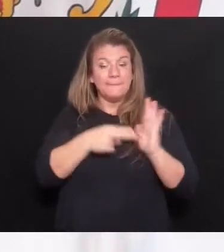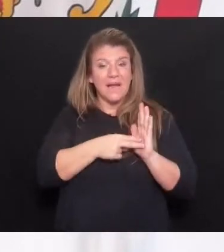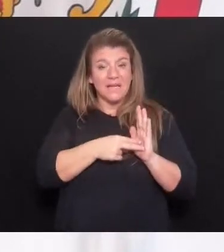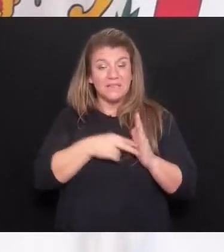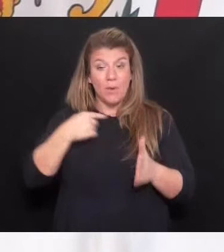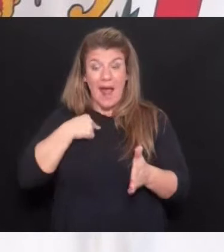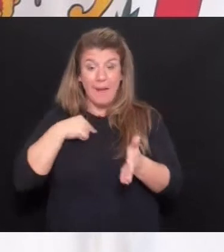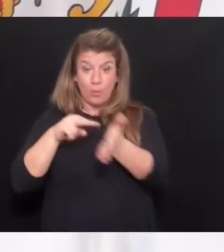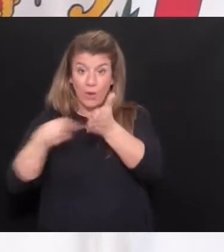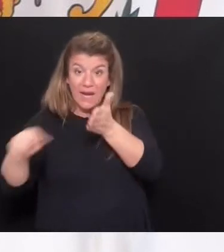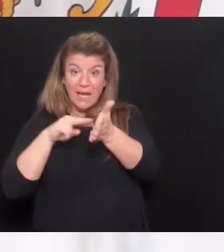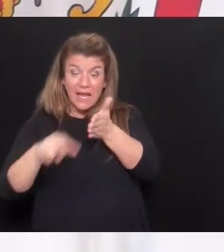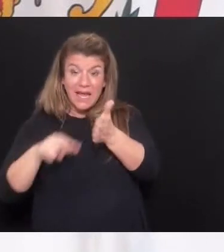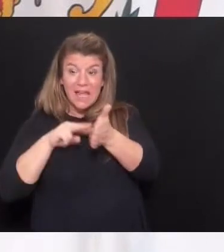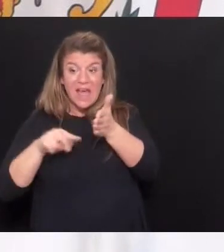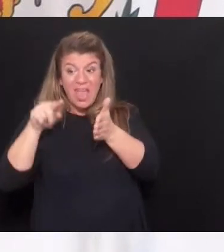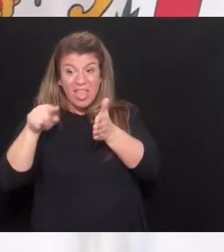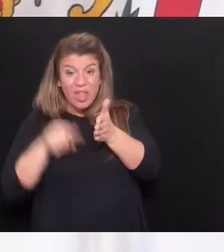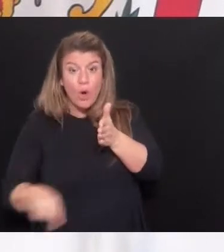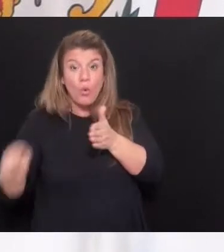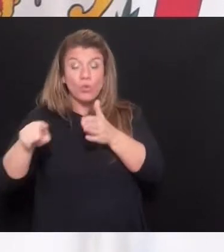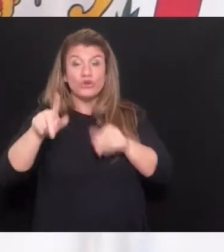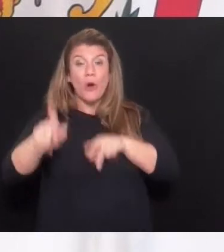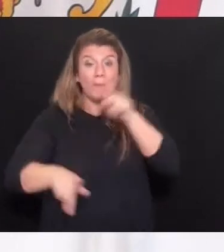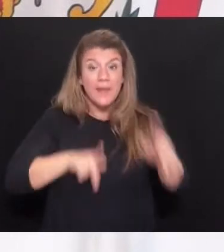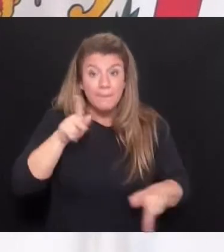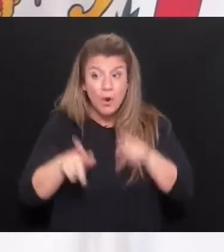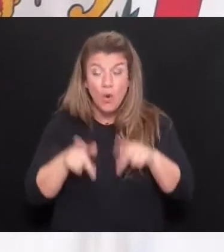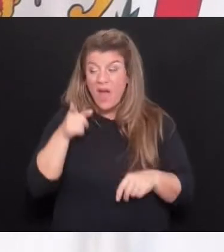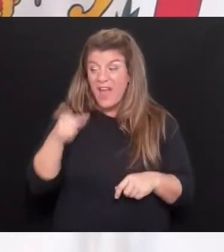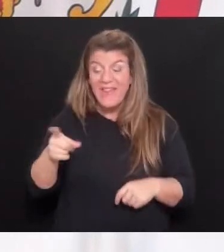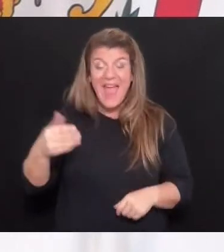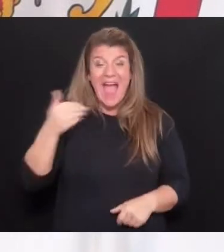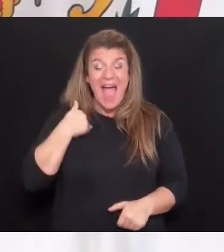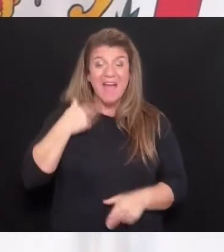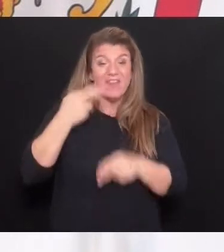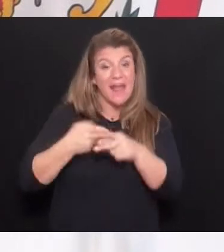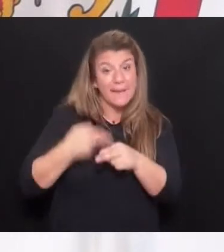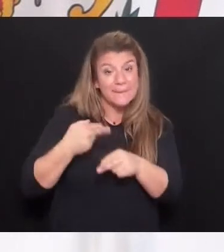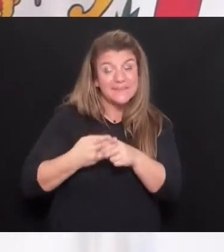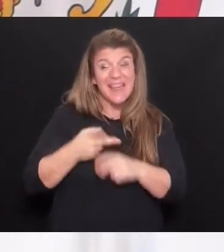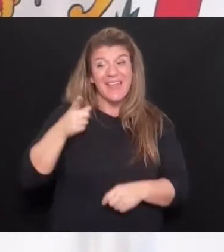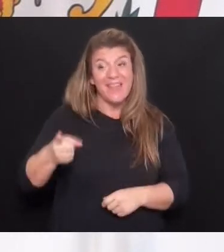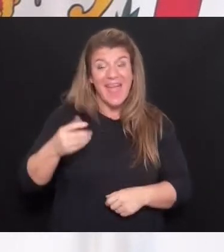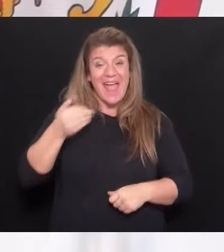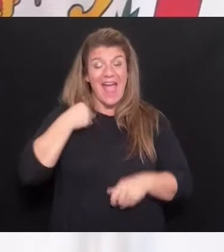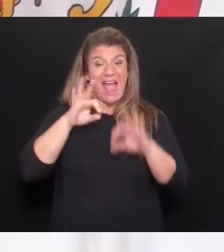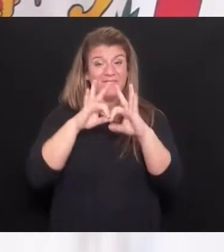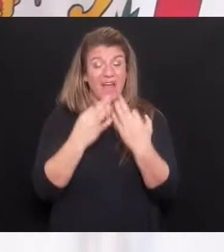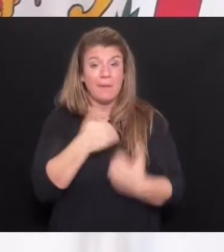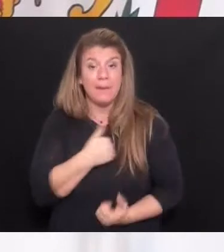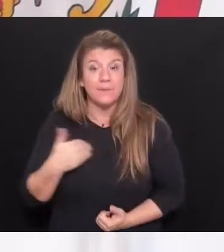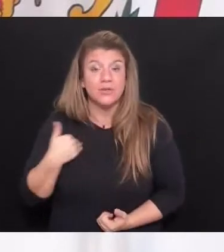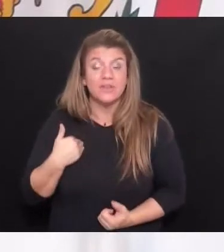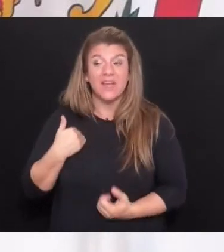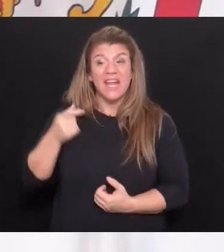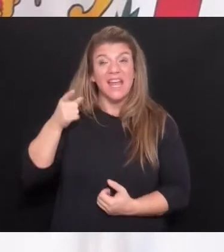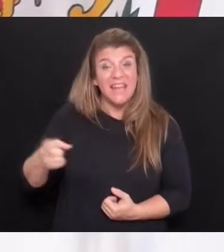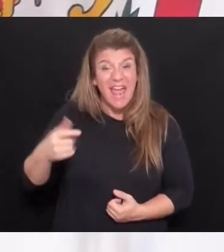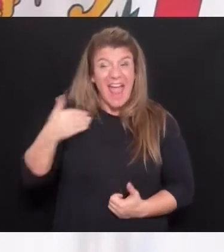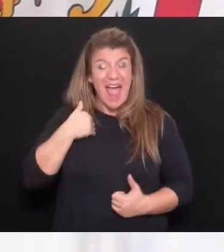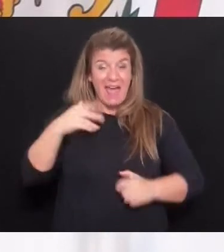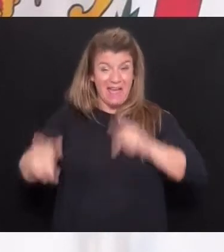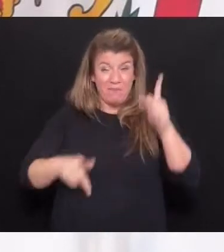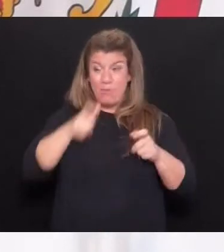are people with names. These are people with loved ones. These are people that have